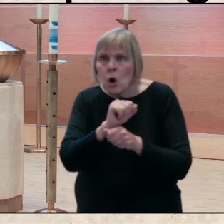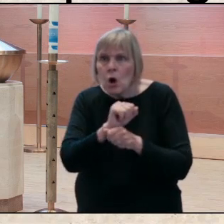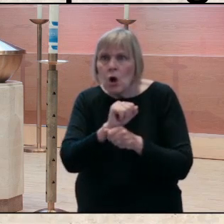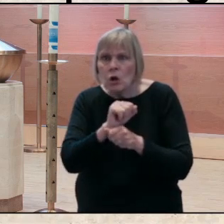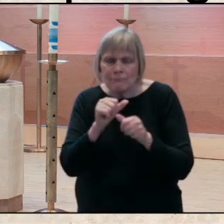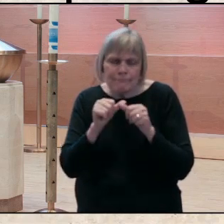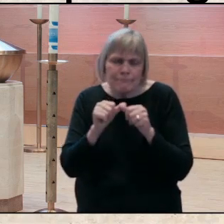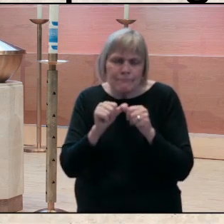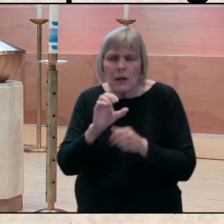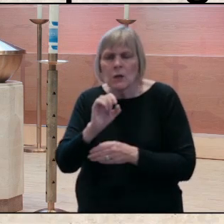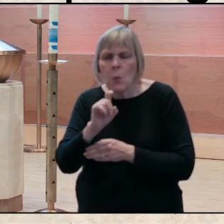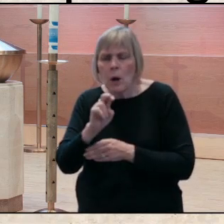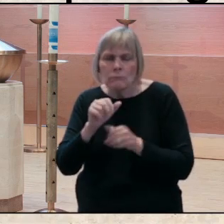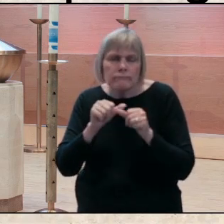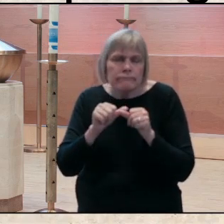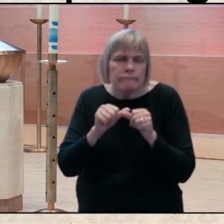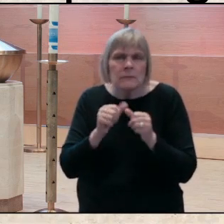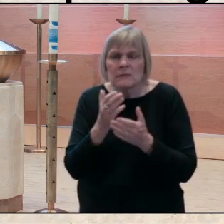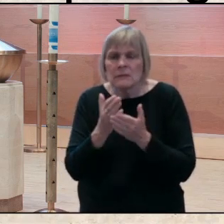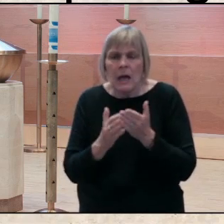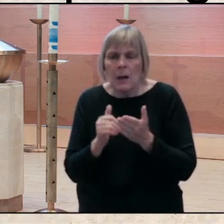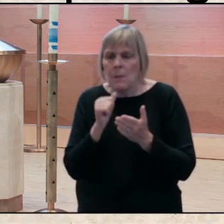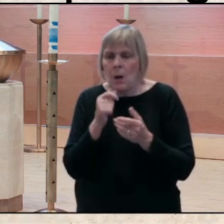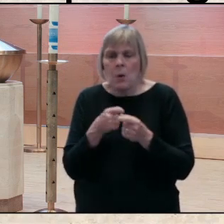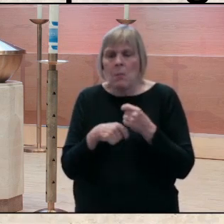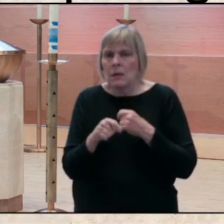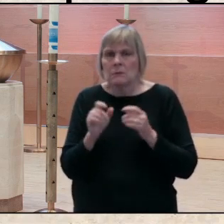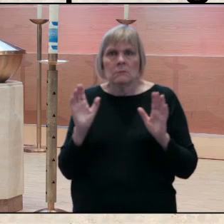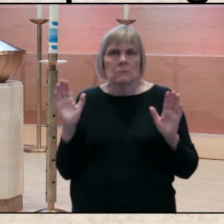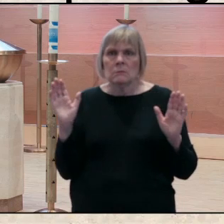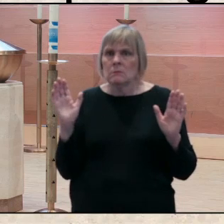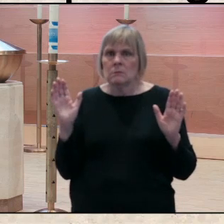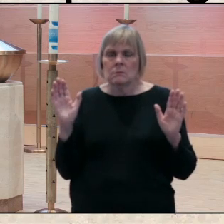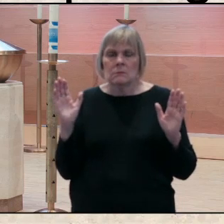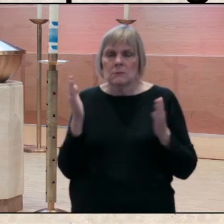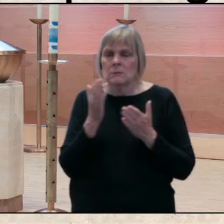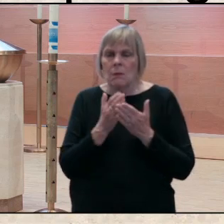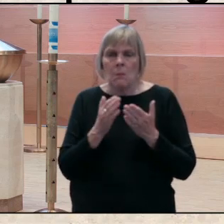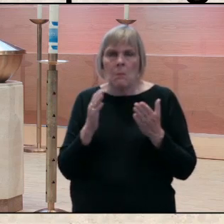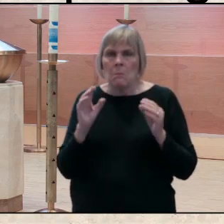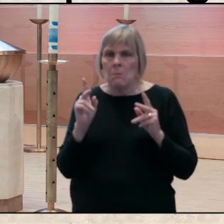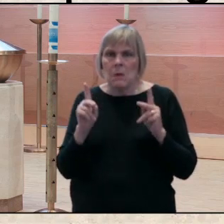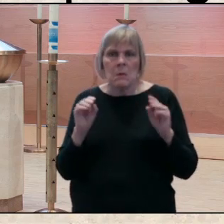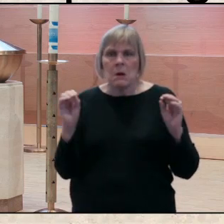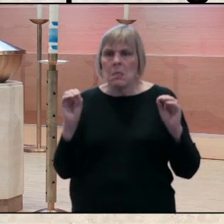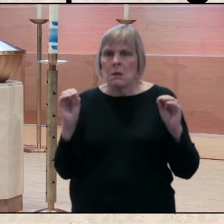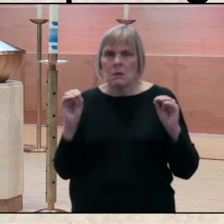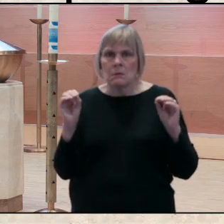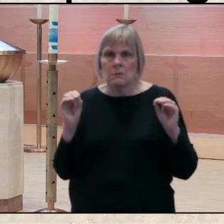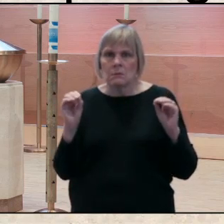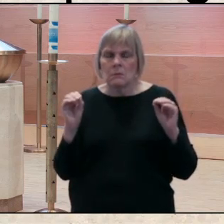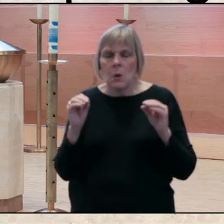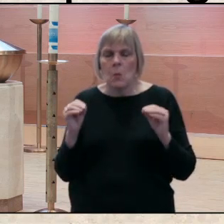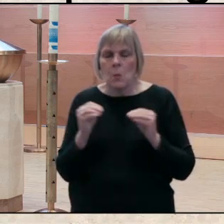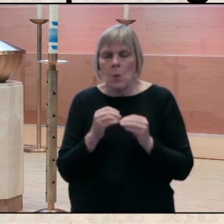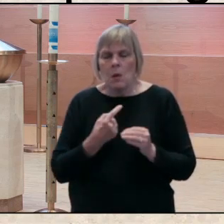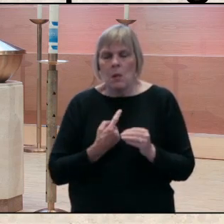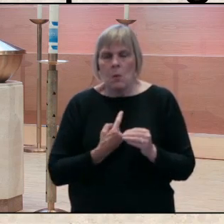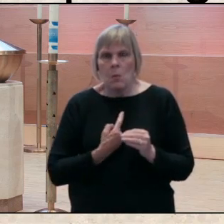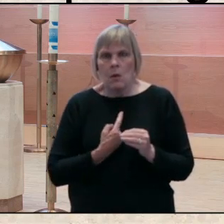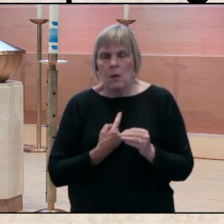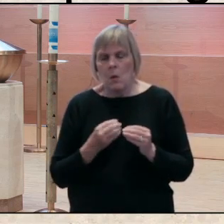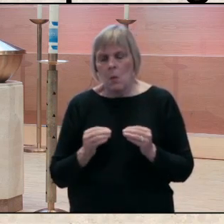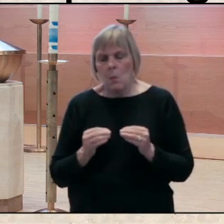careerism. And others think we simply might not be replacing organized religion with anything in particular, making us lonelier and